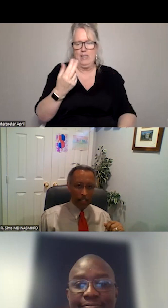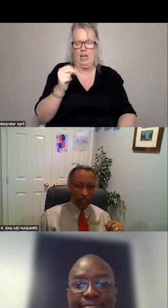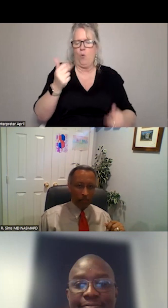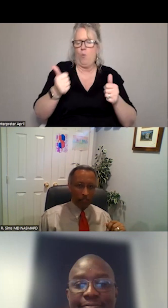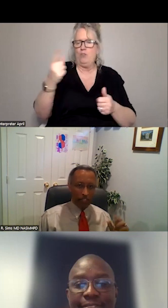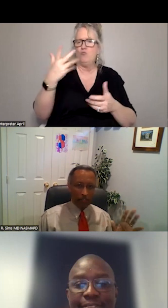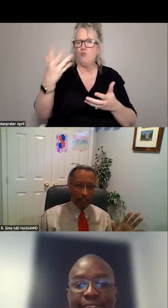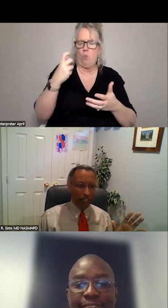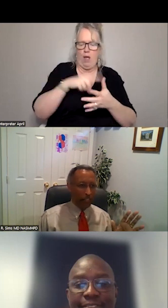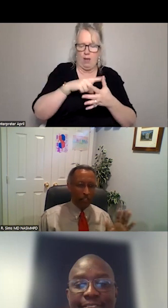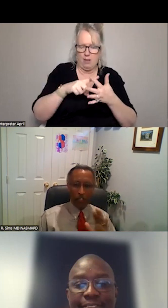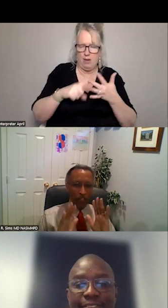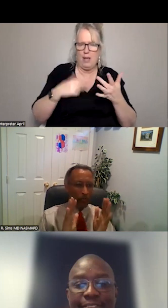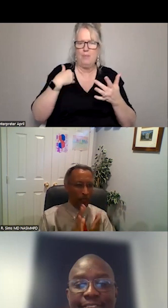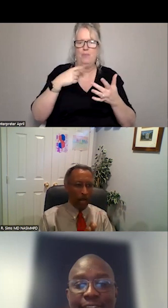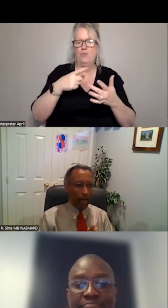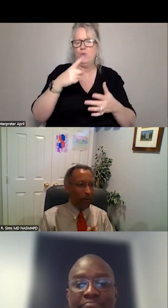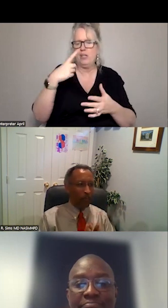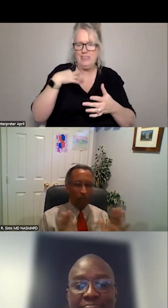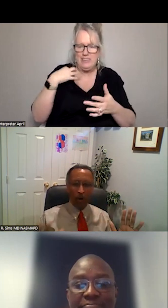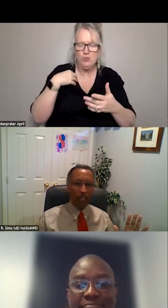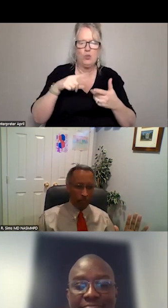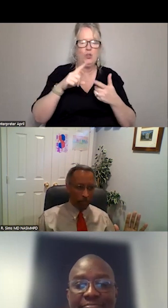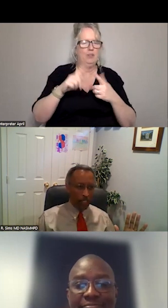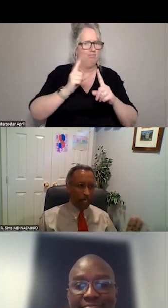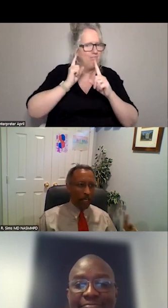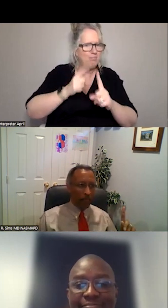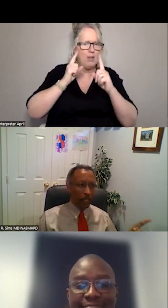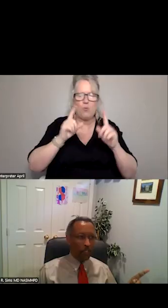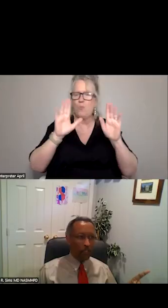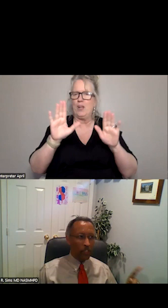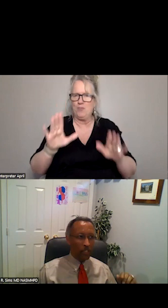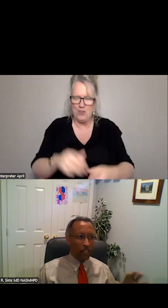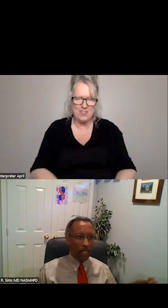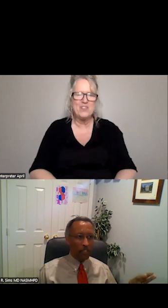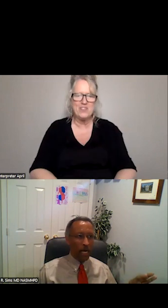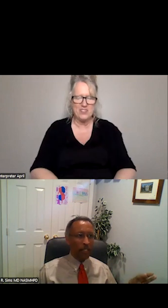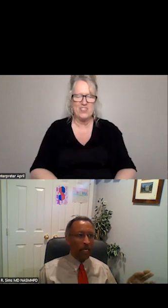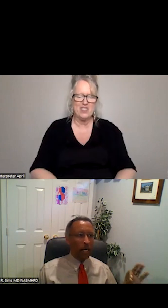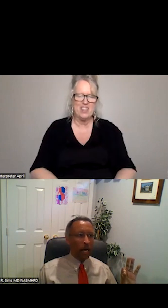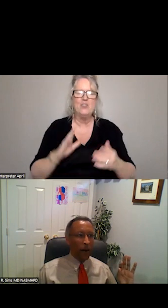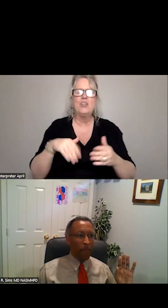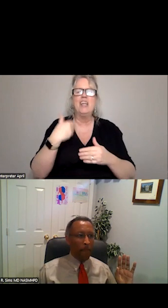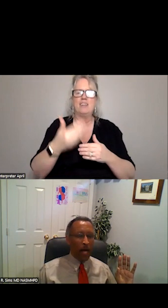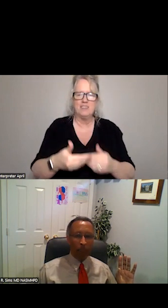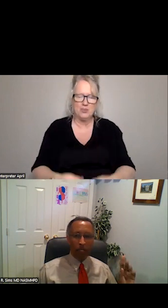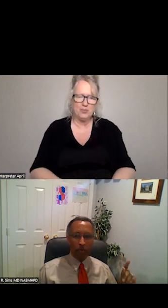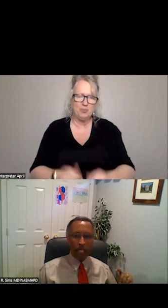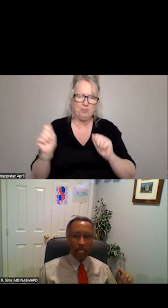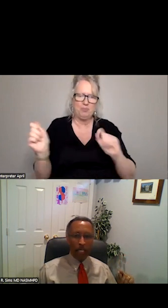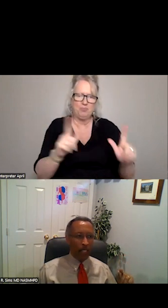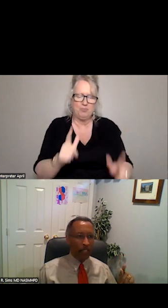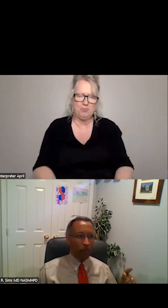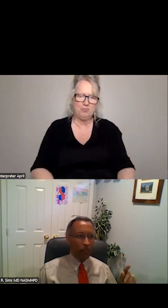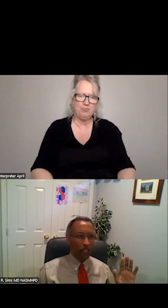would like in terms of the crisis t-shirt. You are spot on, wonderful. If we could go to the next slide. I'm going to